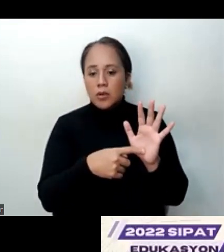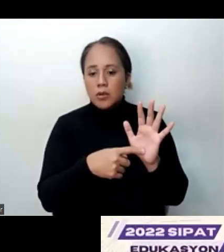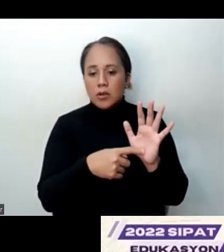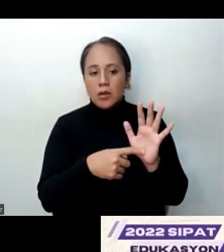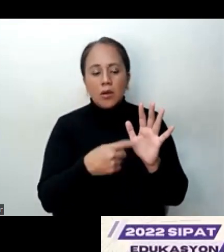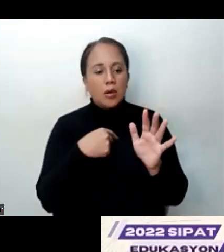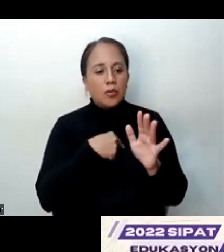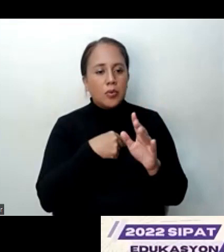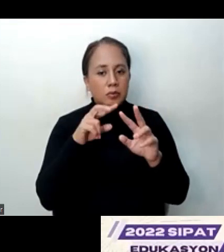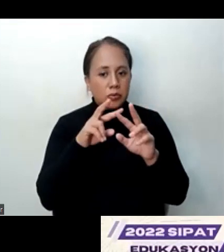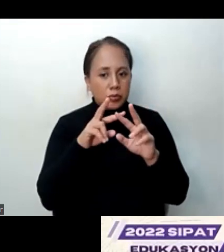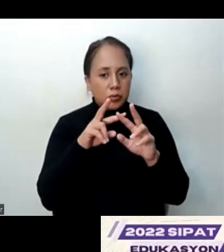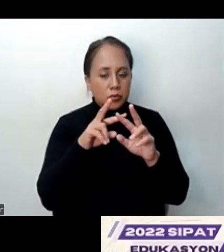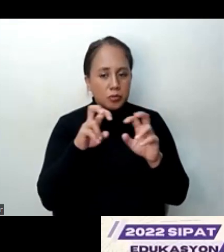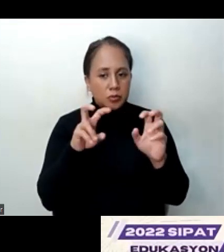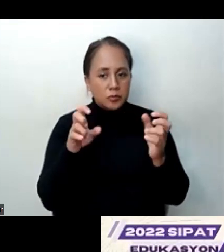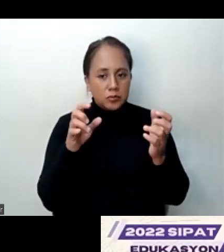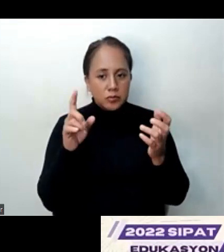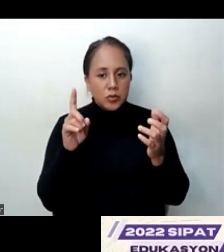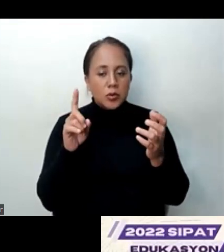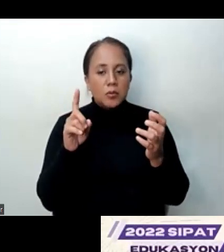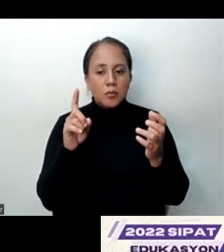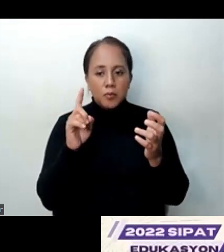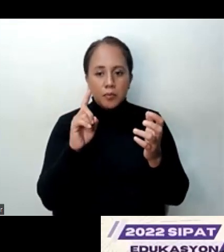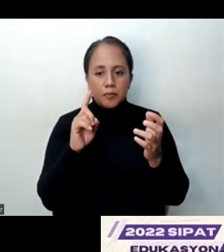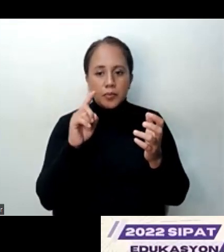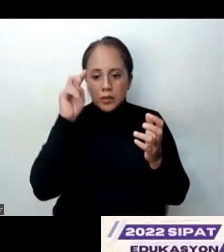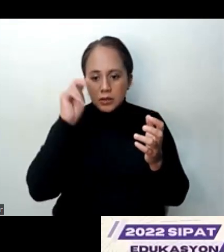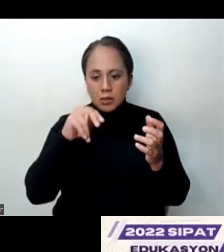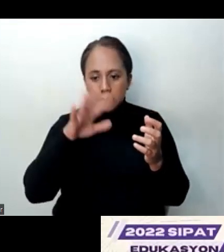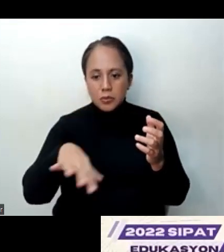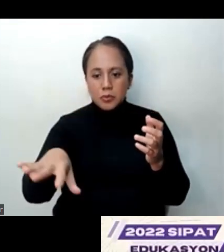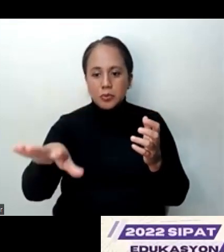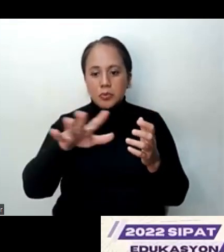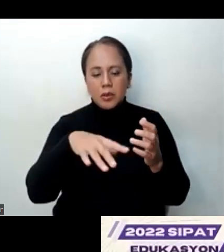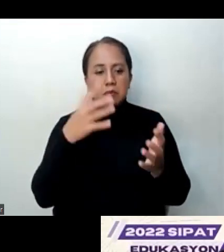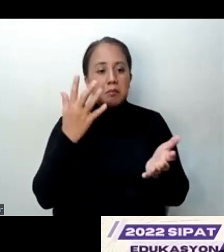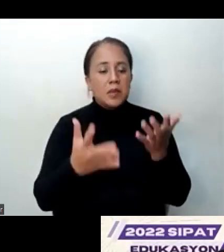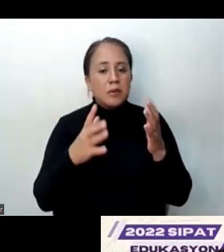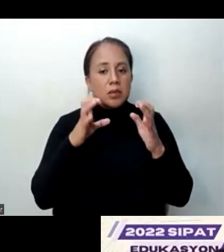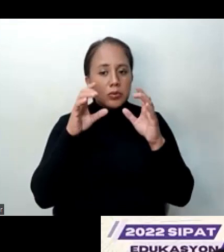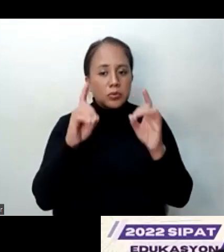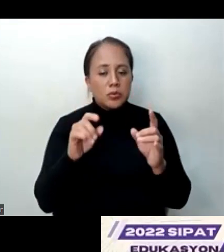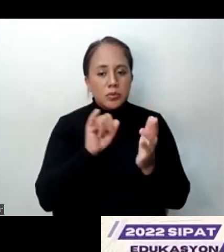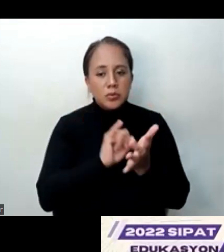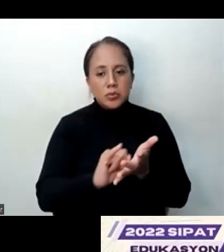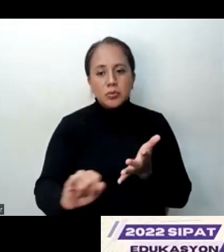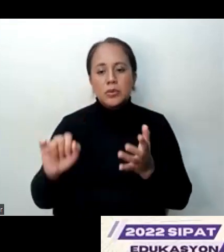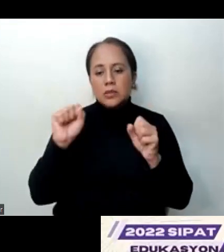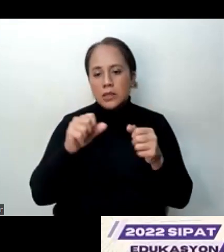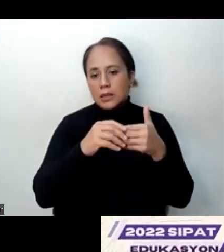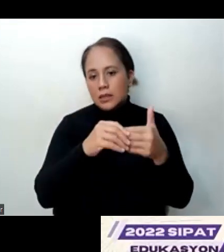ating research, no? Parang kailangan across platforms, baka education institutions can lead